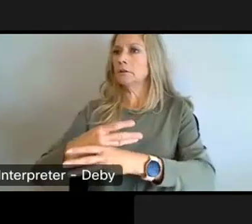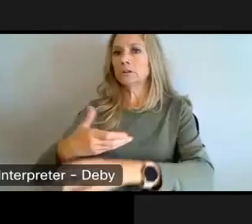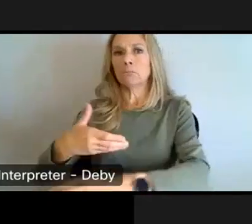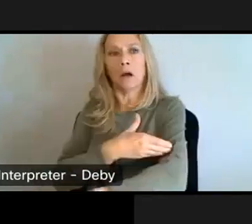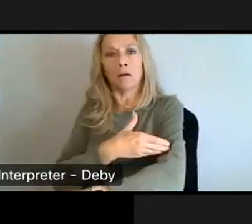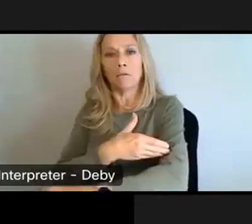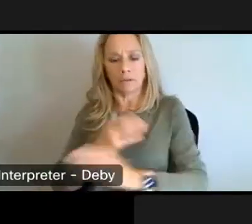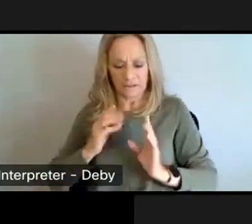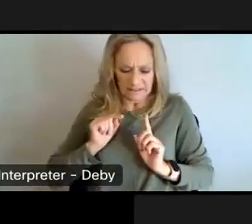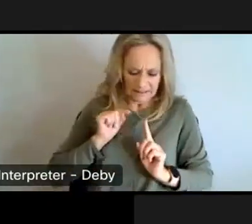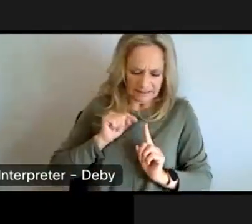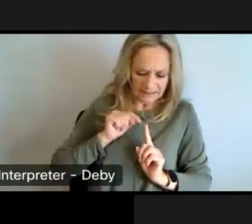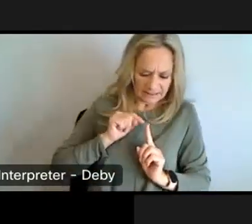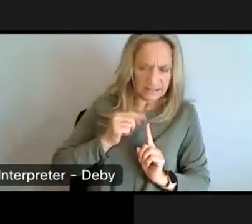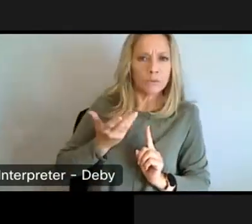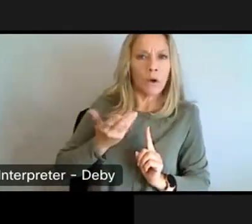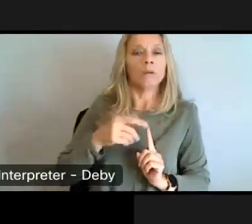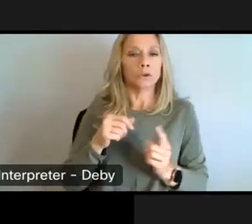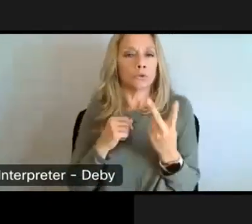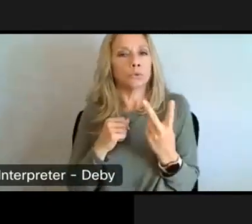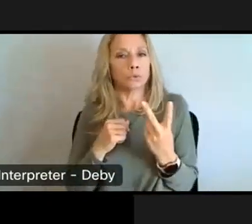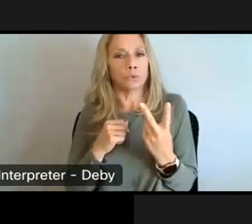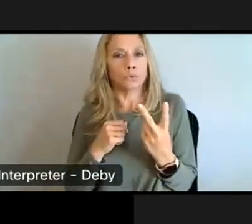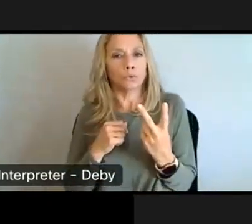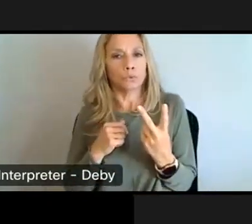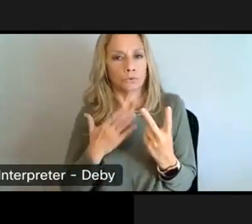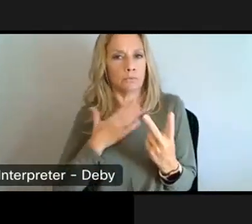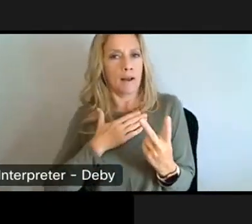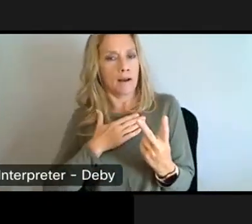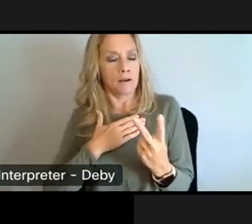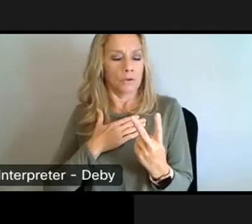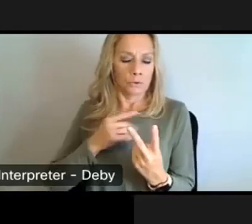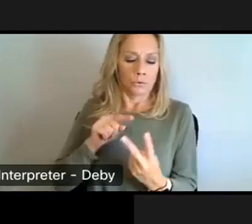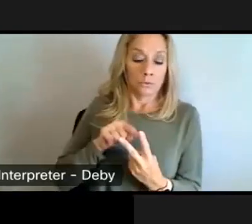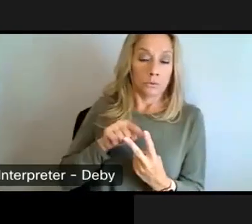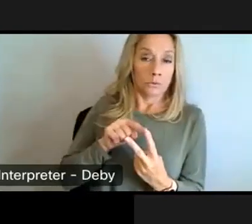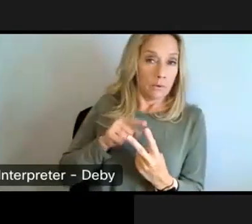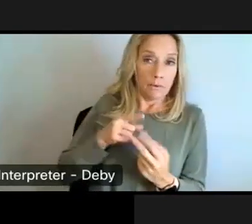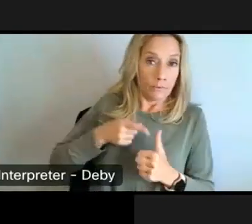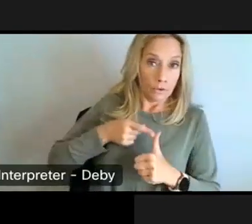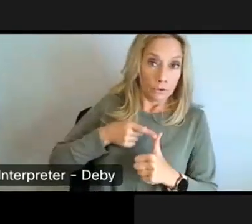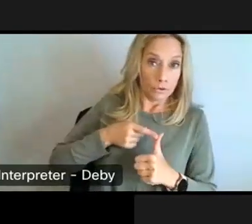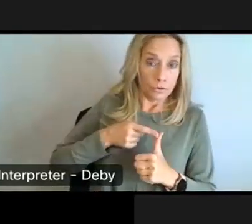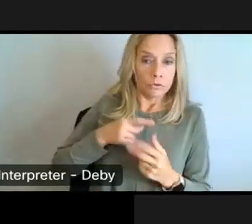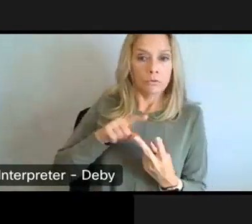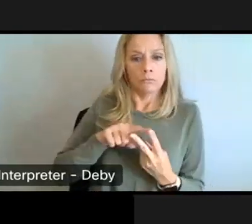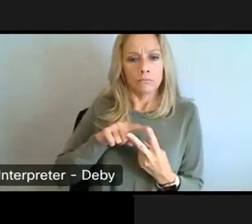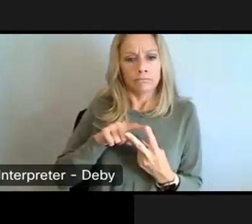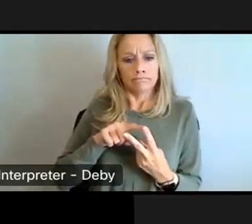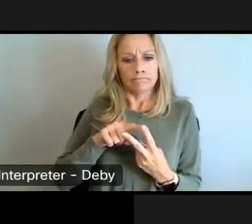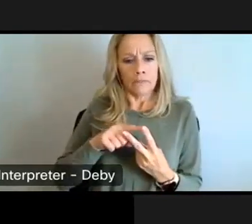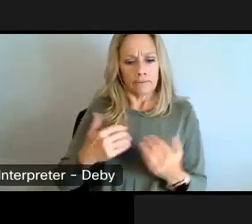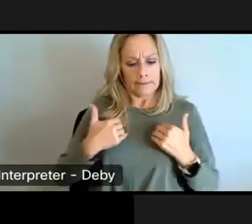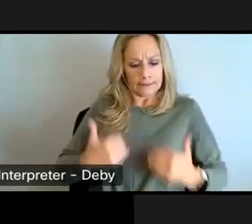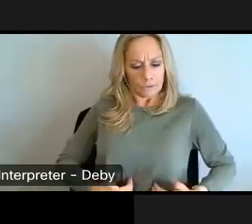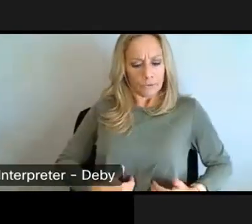For me, personally, there was two turning points. The first turning point had to do more on the physical